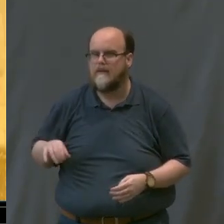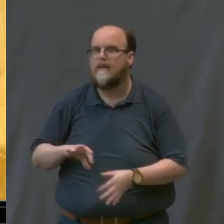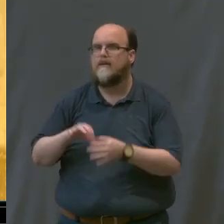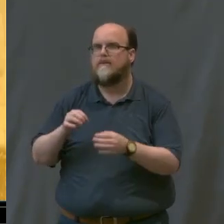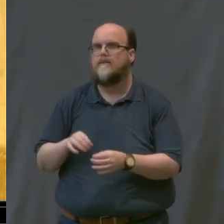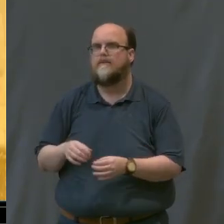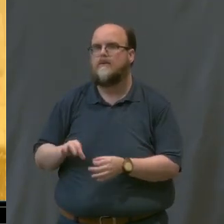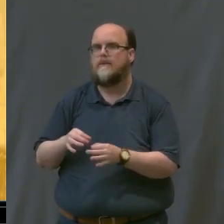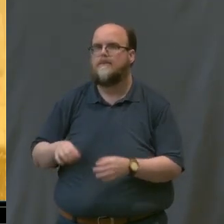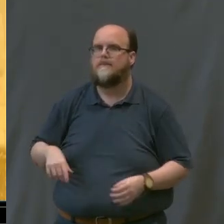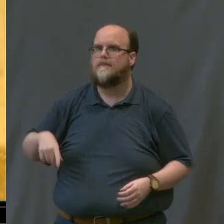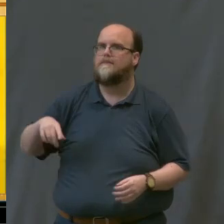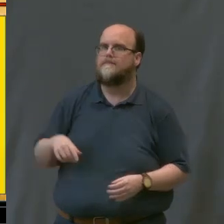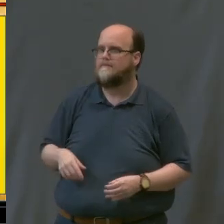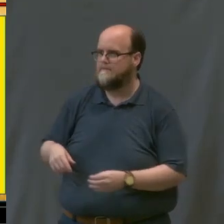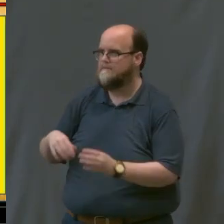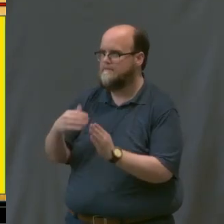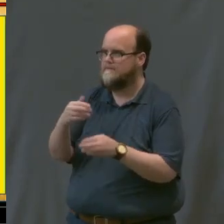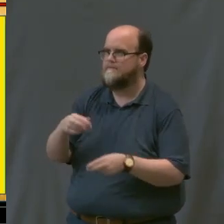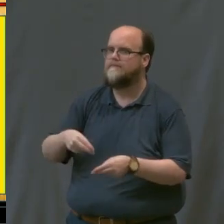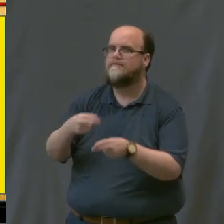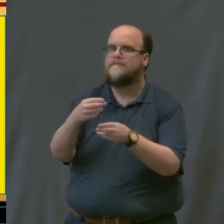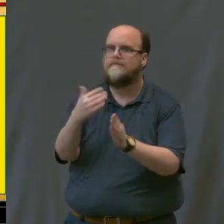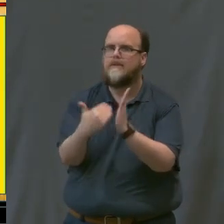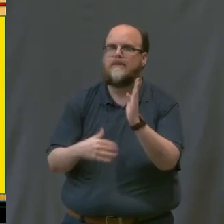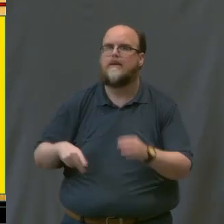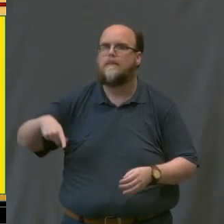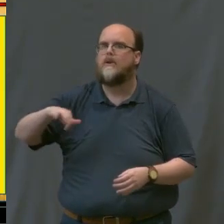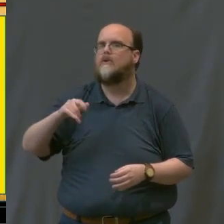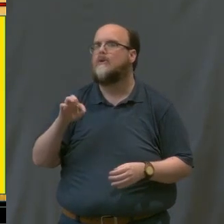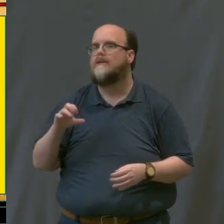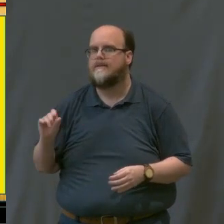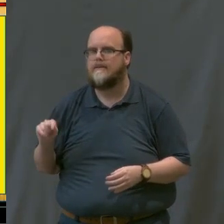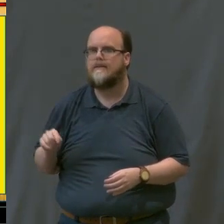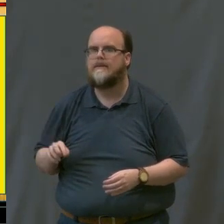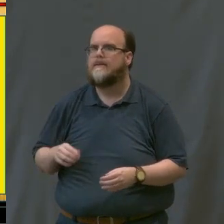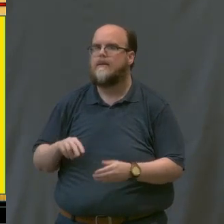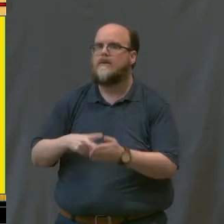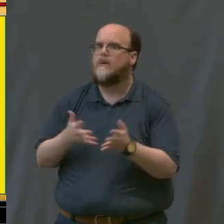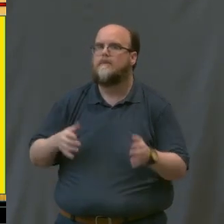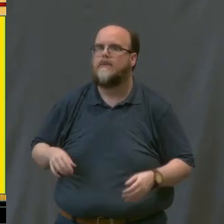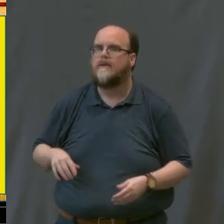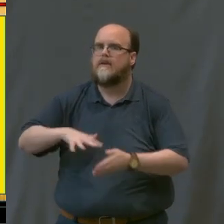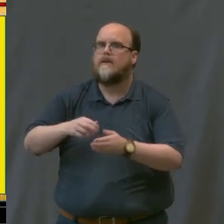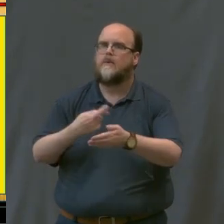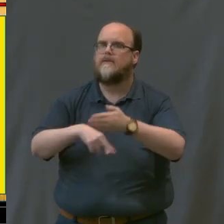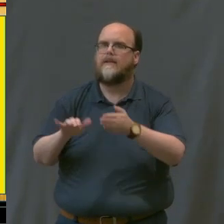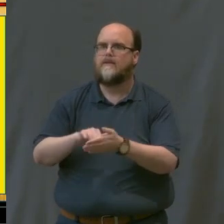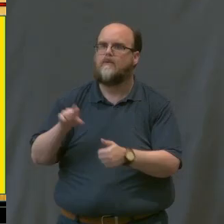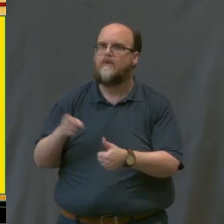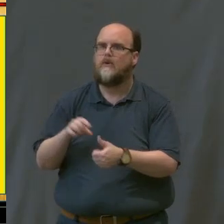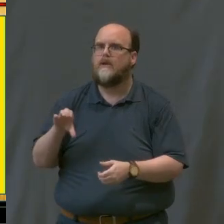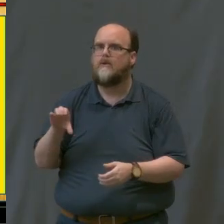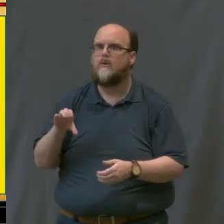historicist, futurist, and idealist. Now, the preterists say that the study of Revelation is just a first century